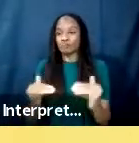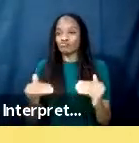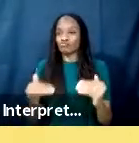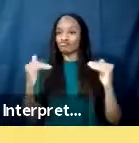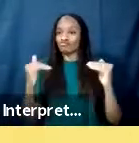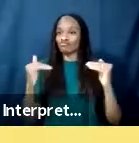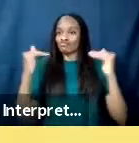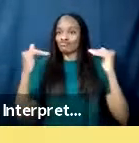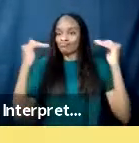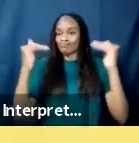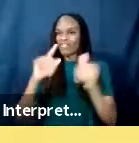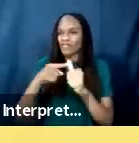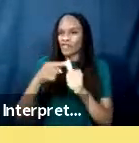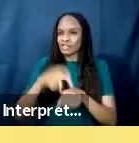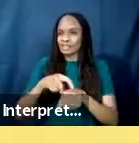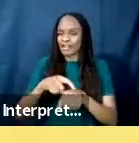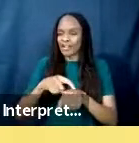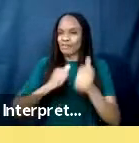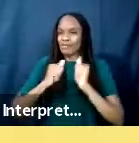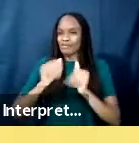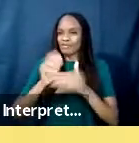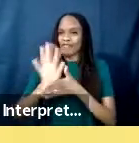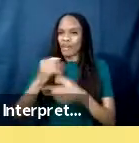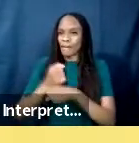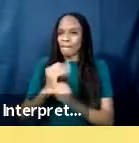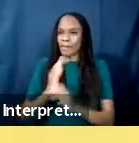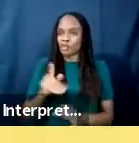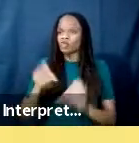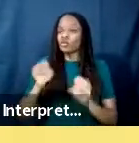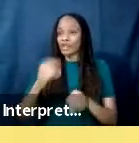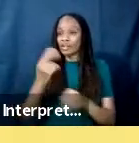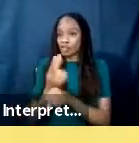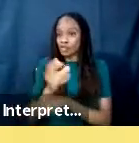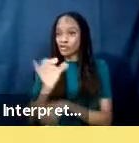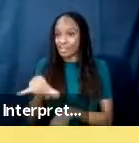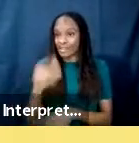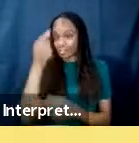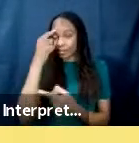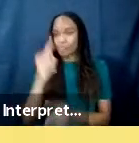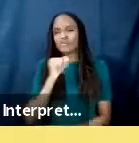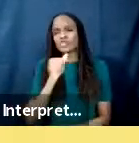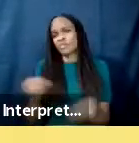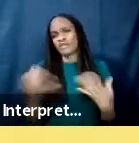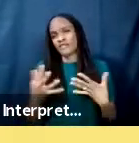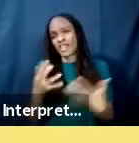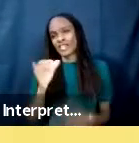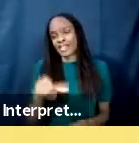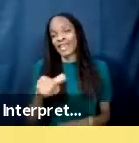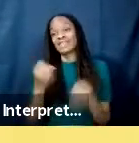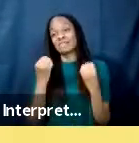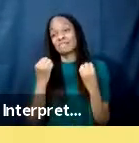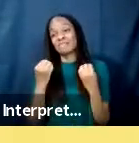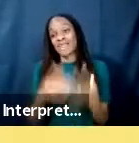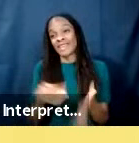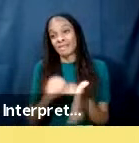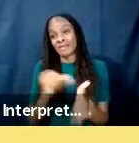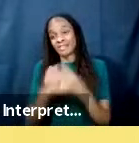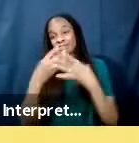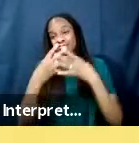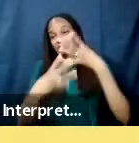time filmmakers. There are circumstances where you use the Codified Basic Agreement. Don't be scared of it. It has a lot of pages, but